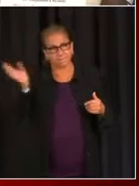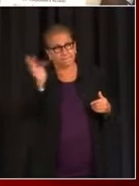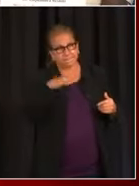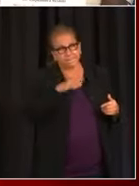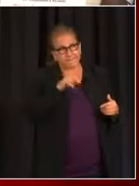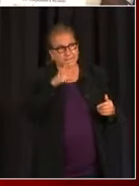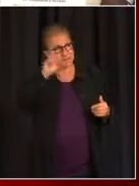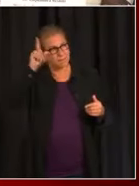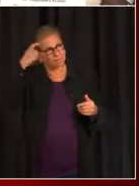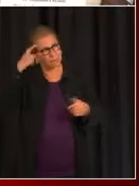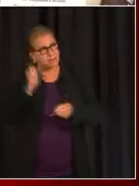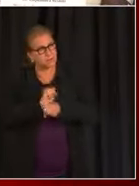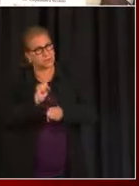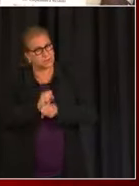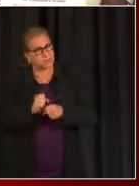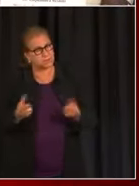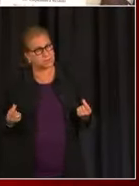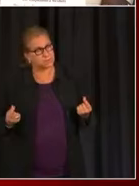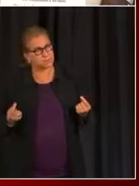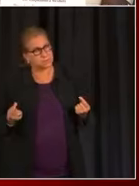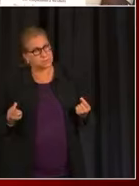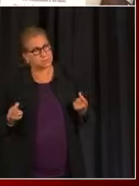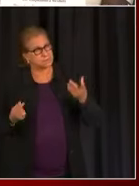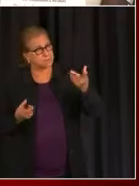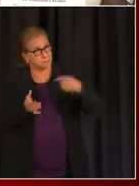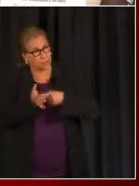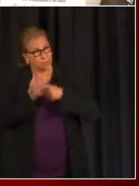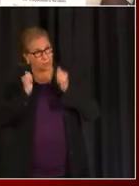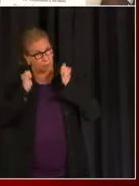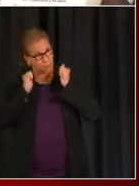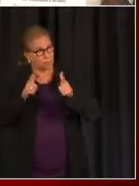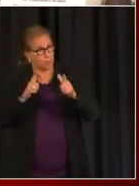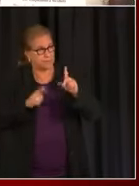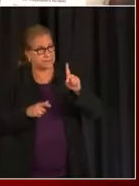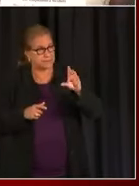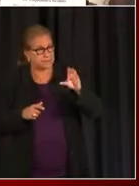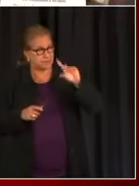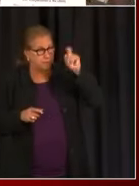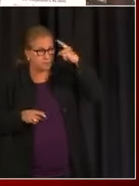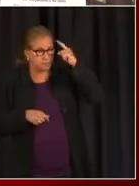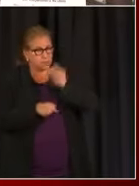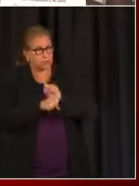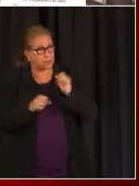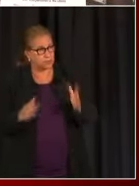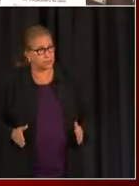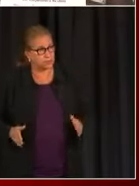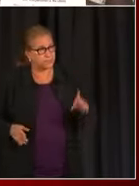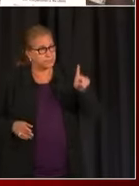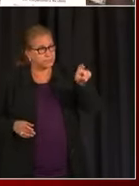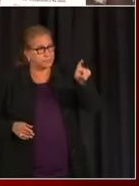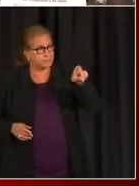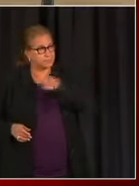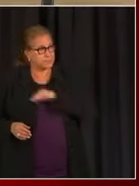employees, Mayor Bowser, do you want to require every DC government employee to be vaccinated?